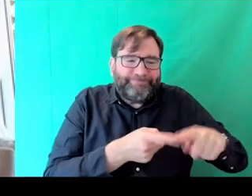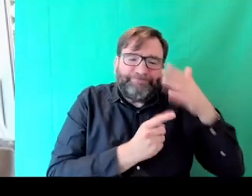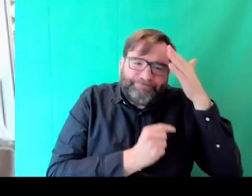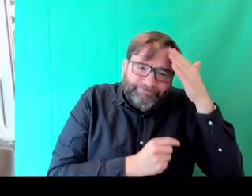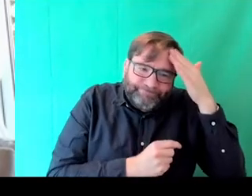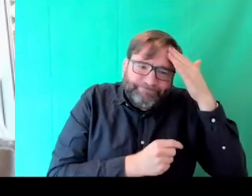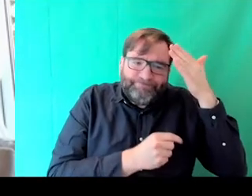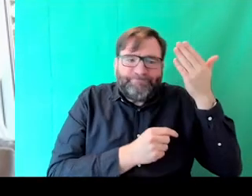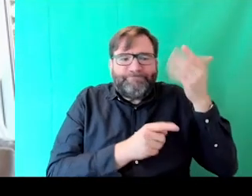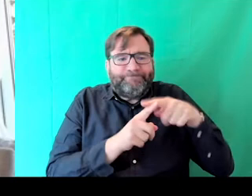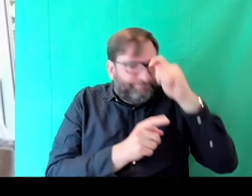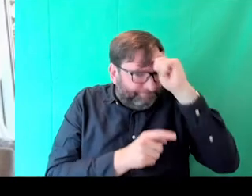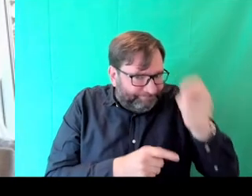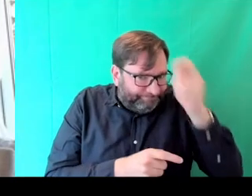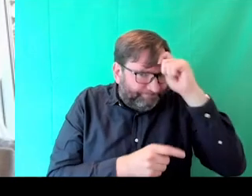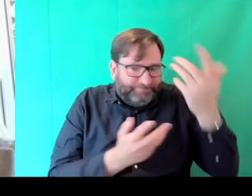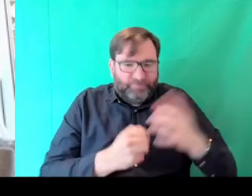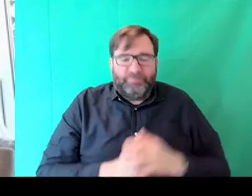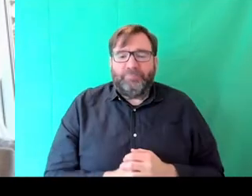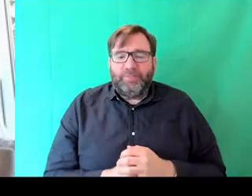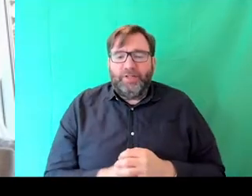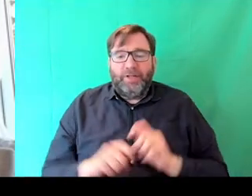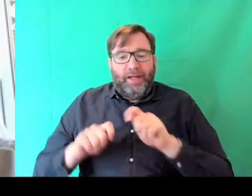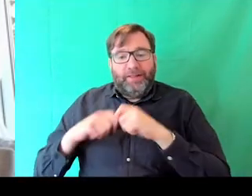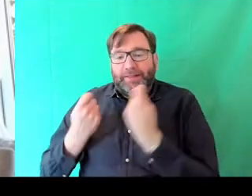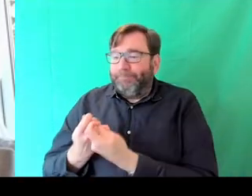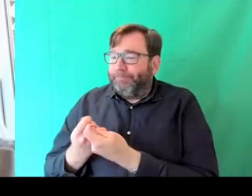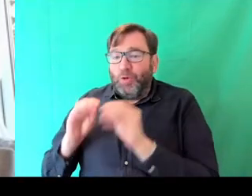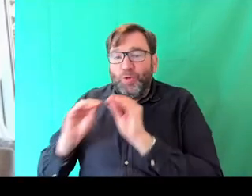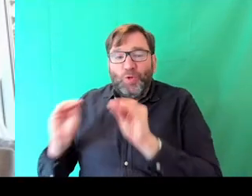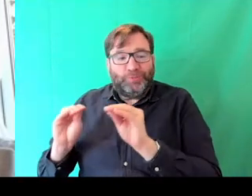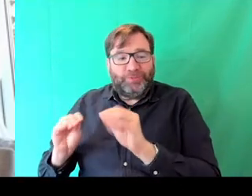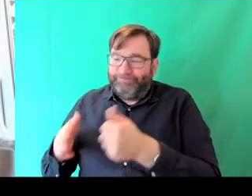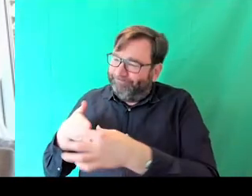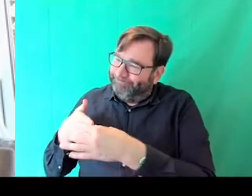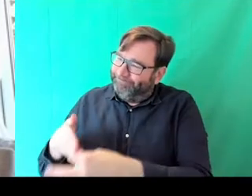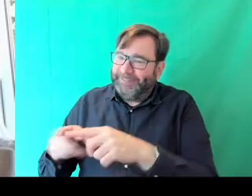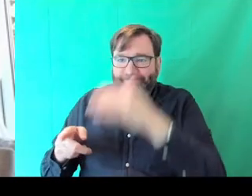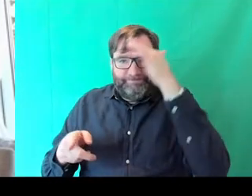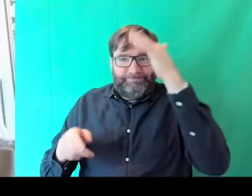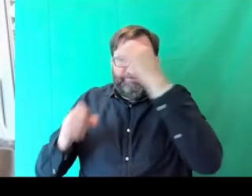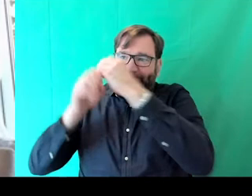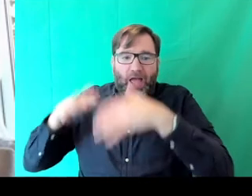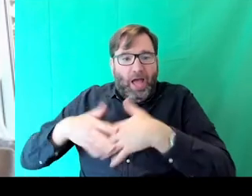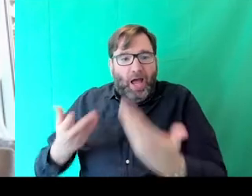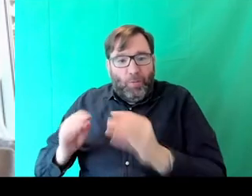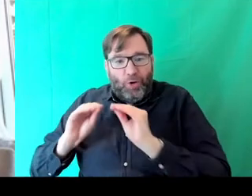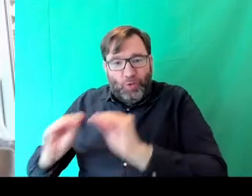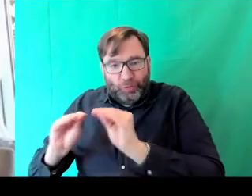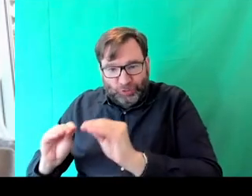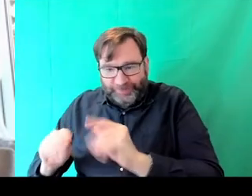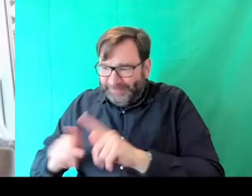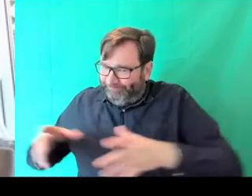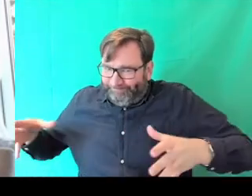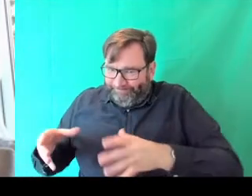to when the going gets tough. And some employ, you know, the all or nothing hard-nosed approach, while others may coach